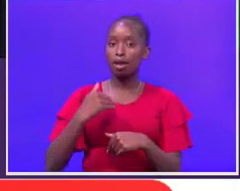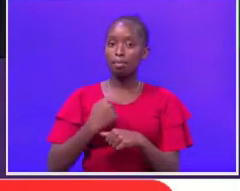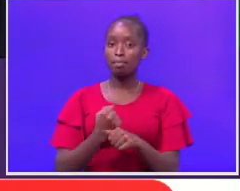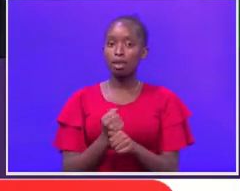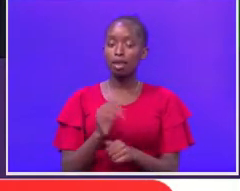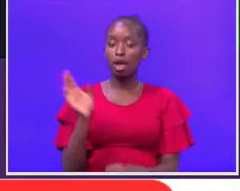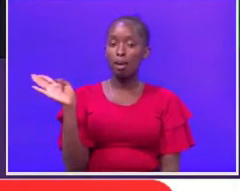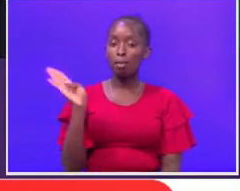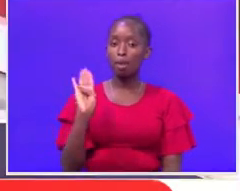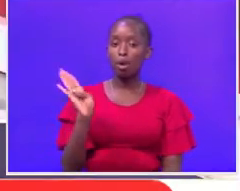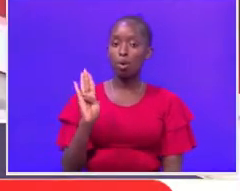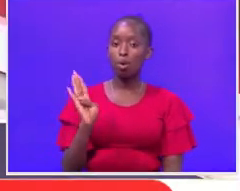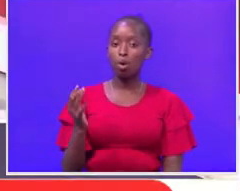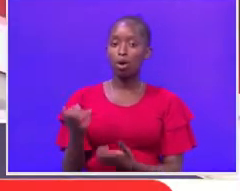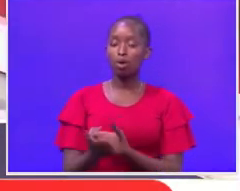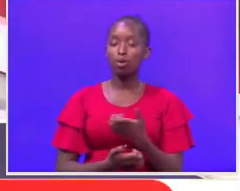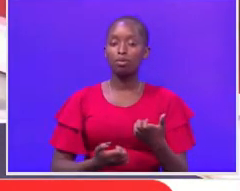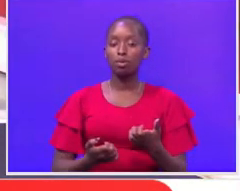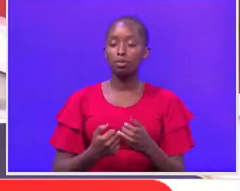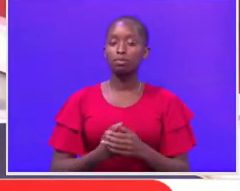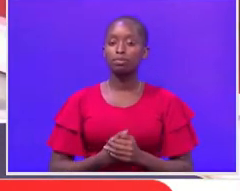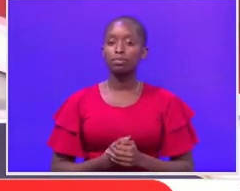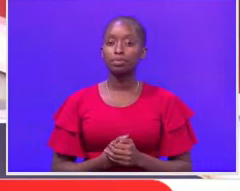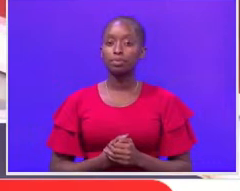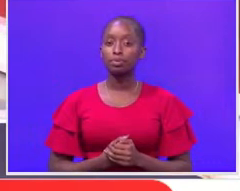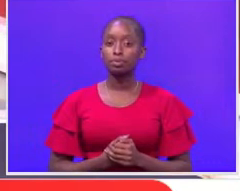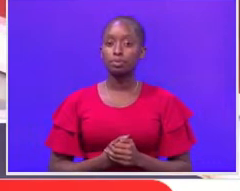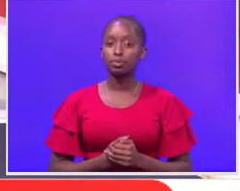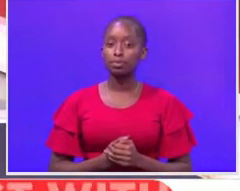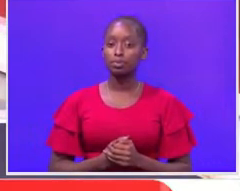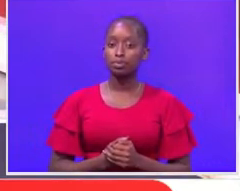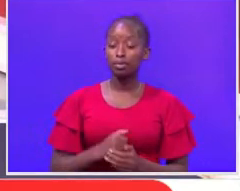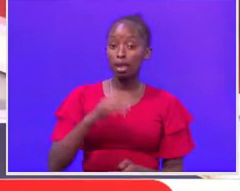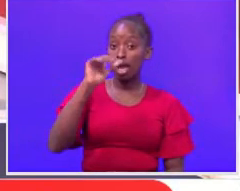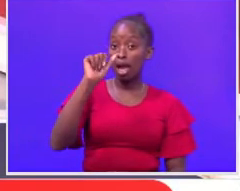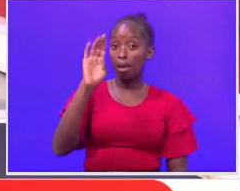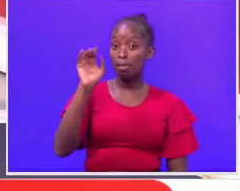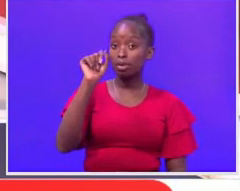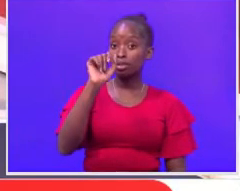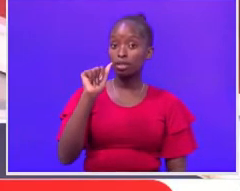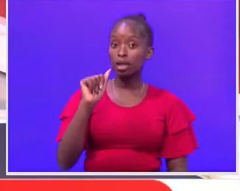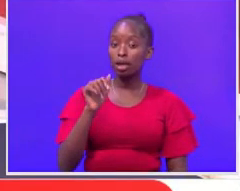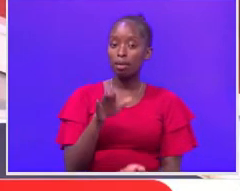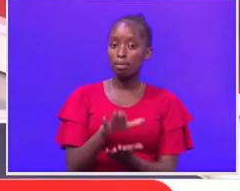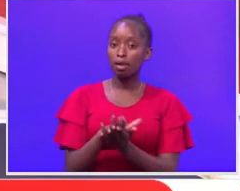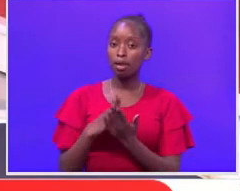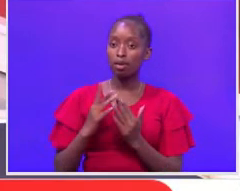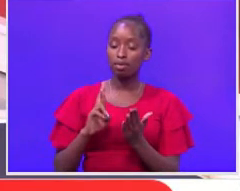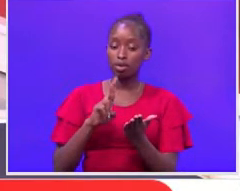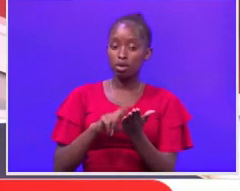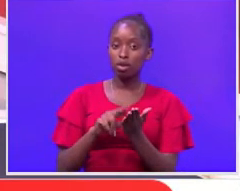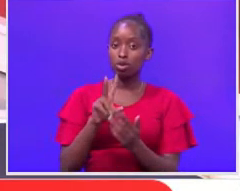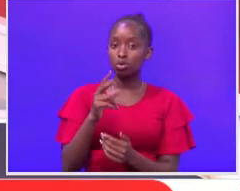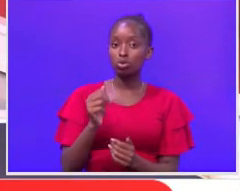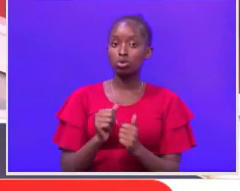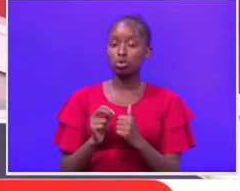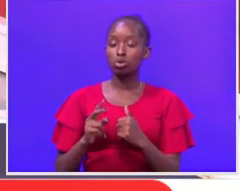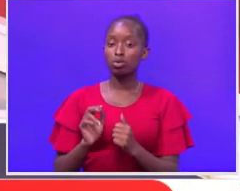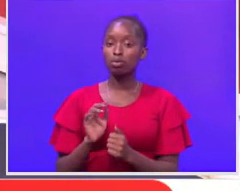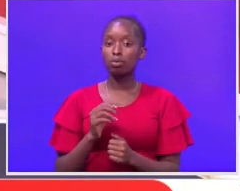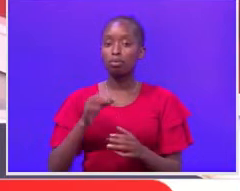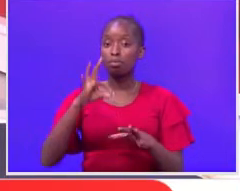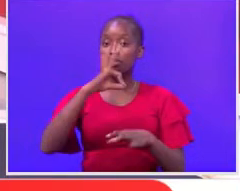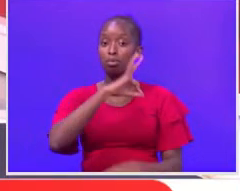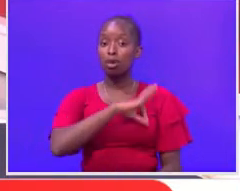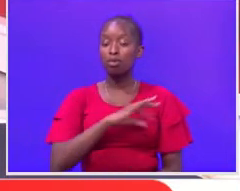blue economy. Now, Absa Bank has recorded a 12% net profit for 2023 to 16.4